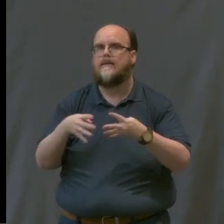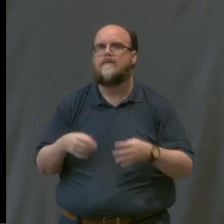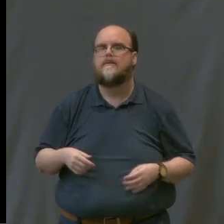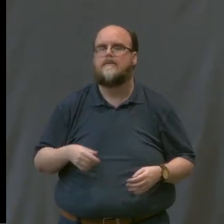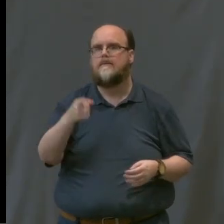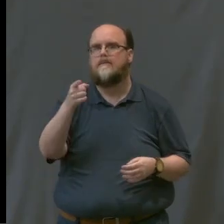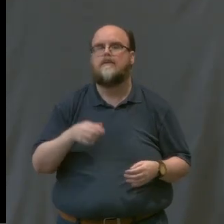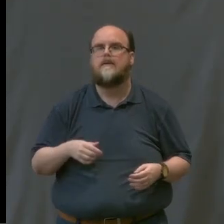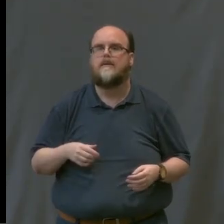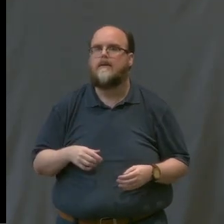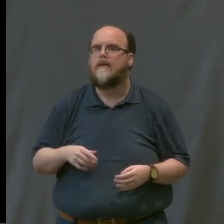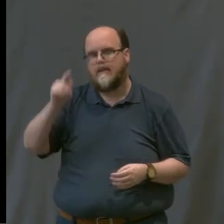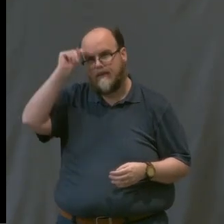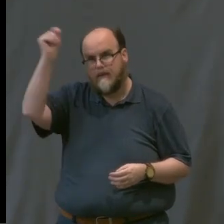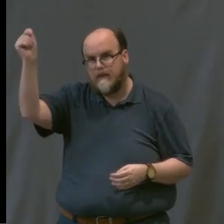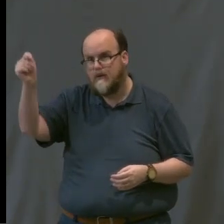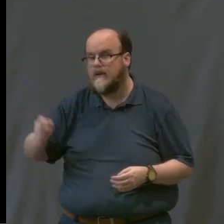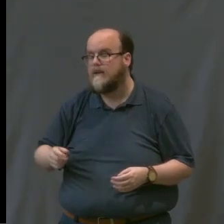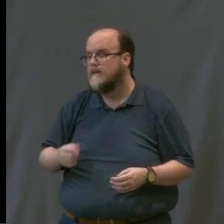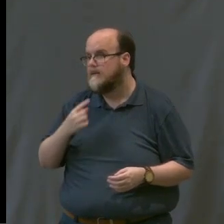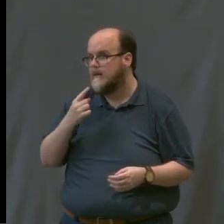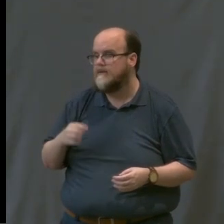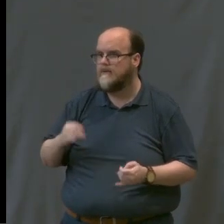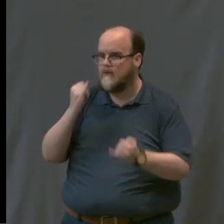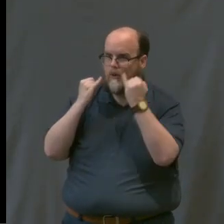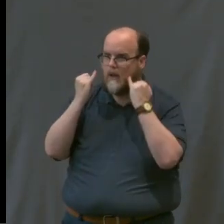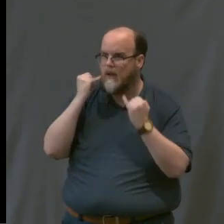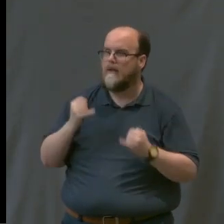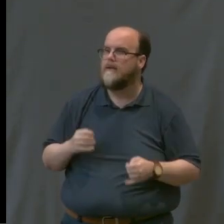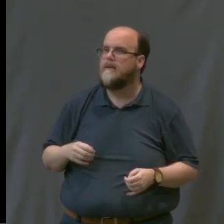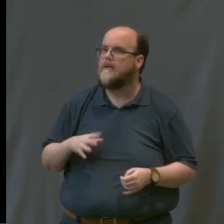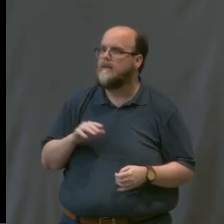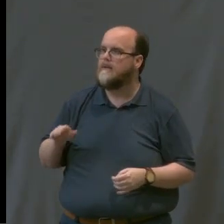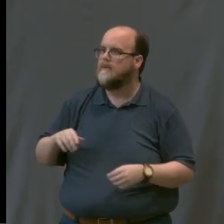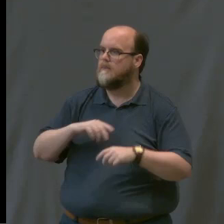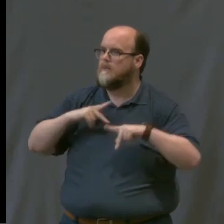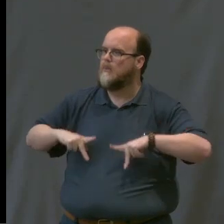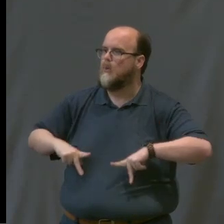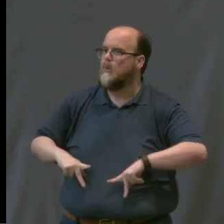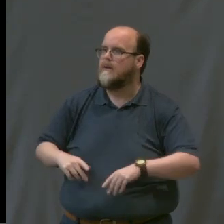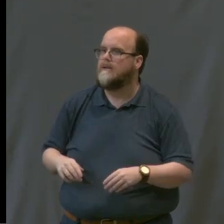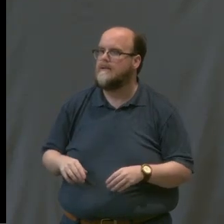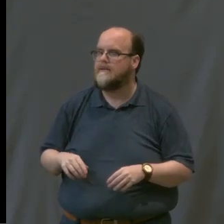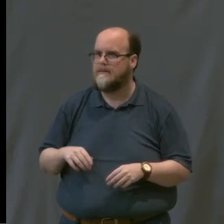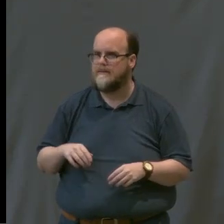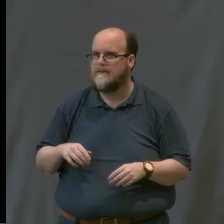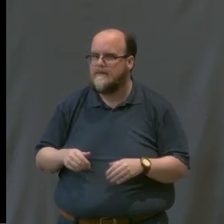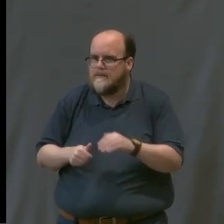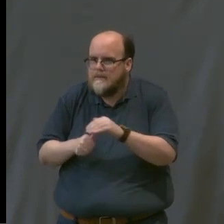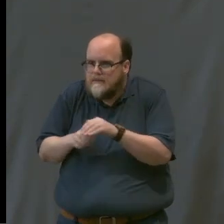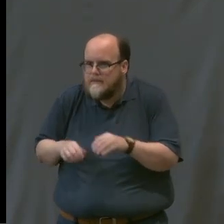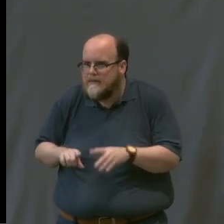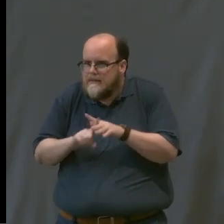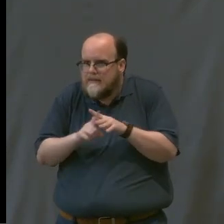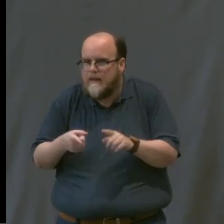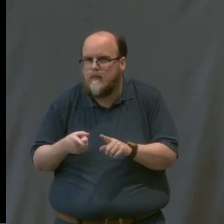there. The theory says that Jeremiah and his priest snuck out of the most holy place